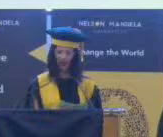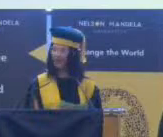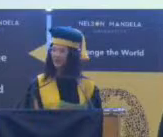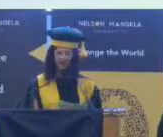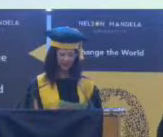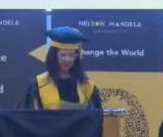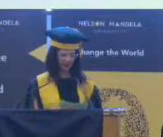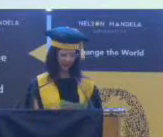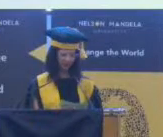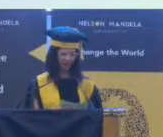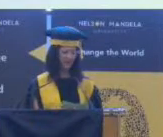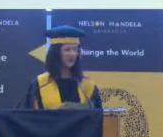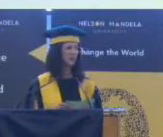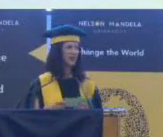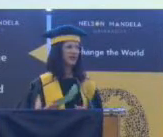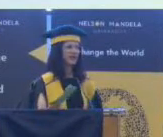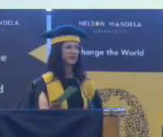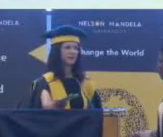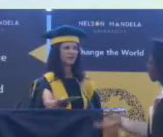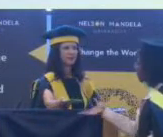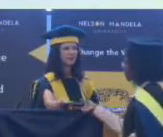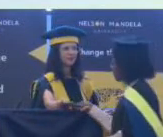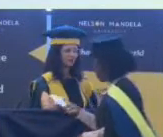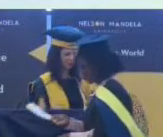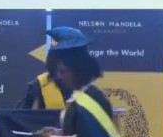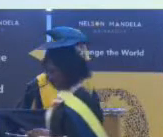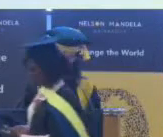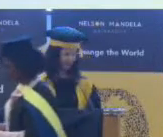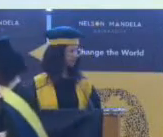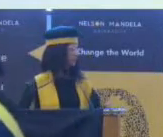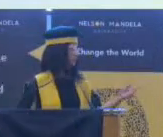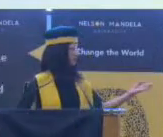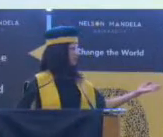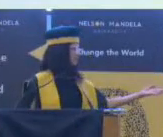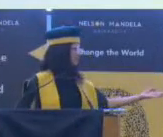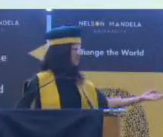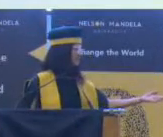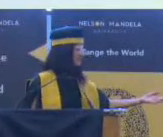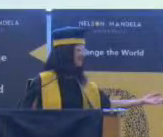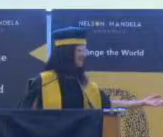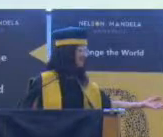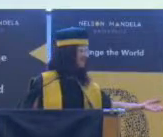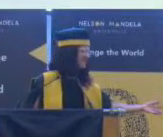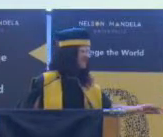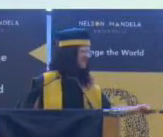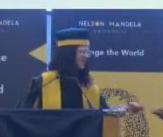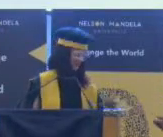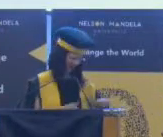Annalisa Zamela.